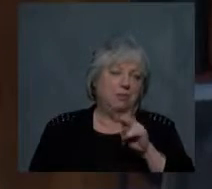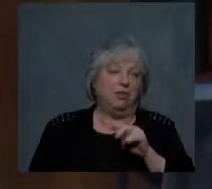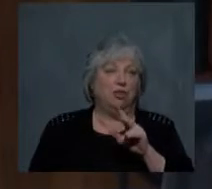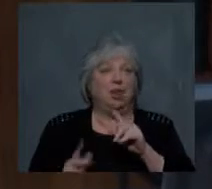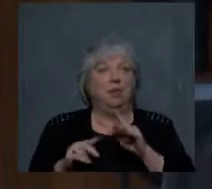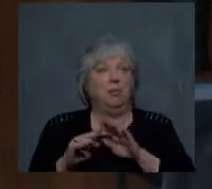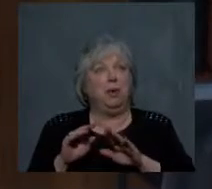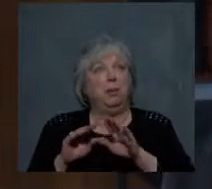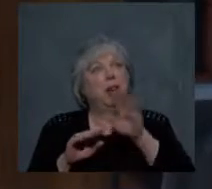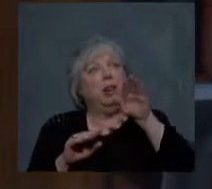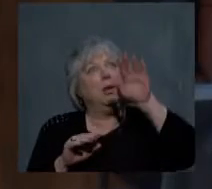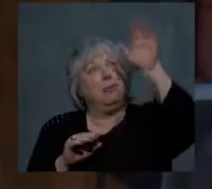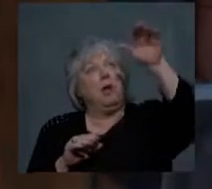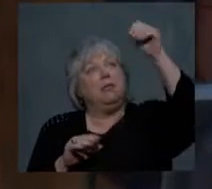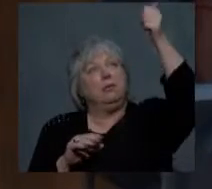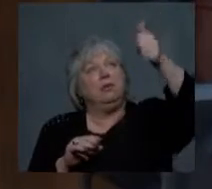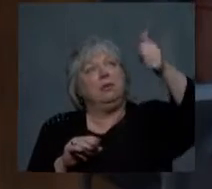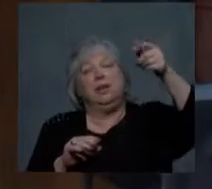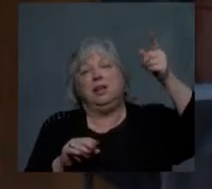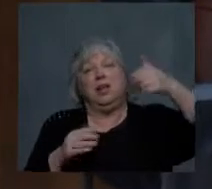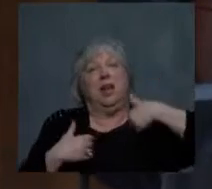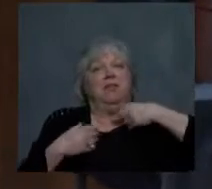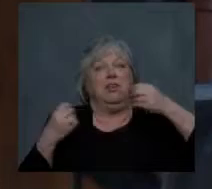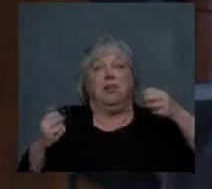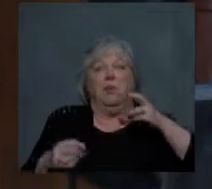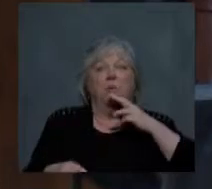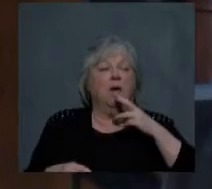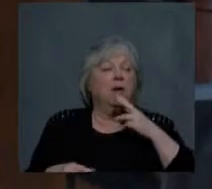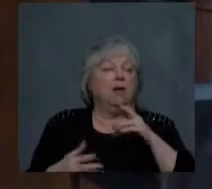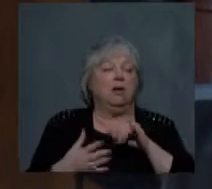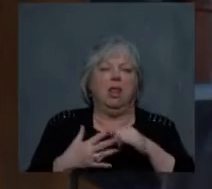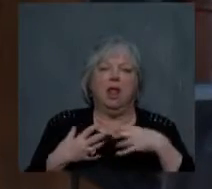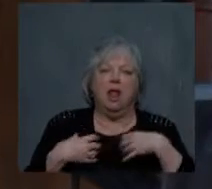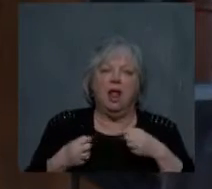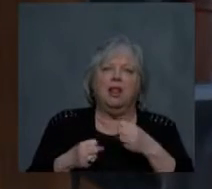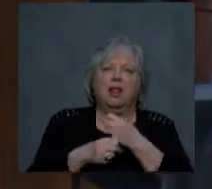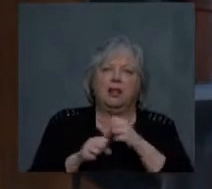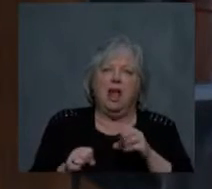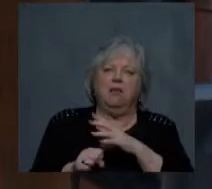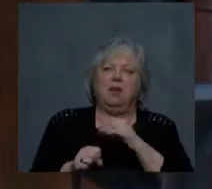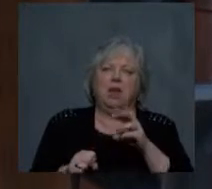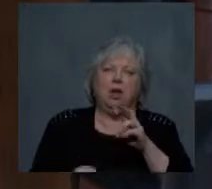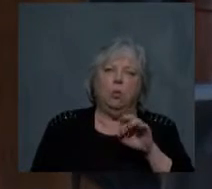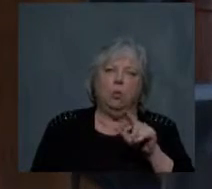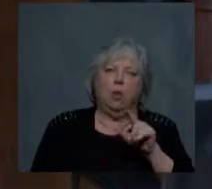have water, and that's health, safety, and welfare of the public.